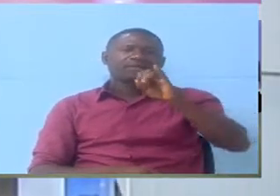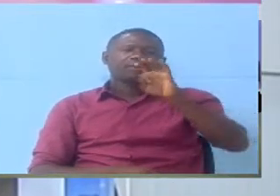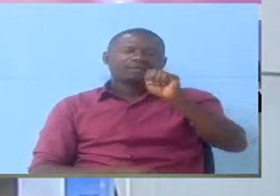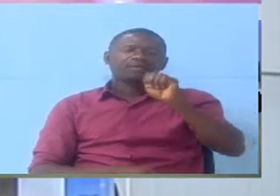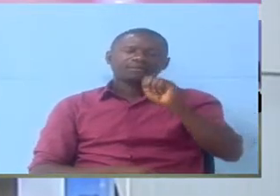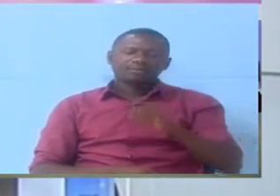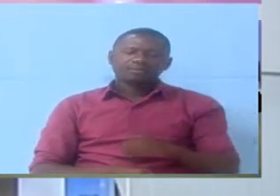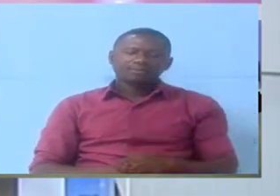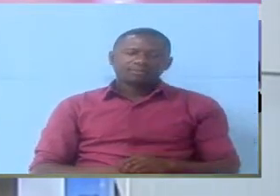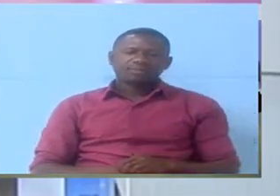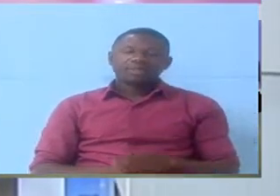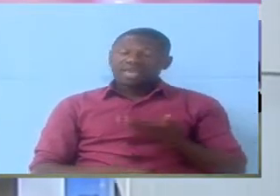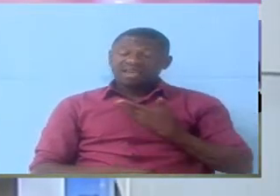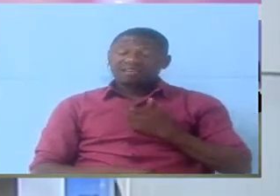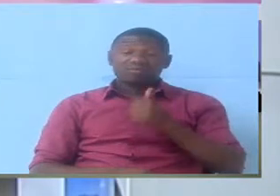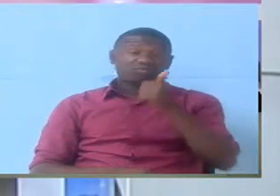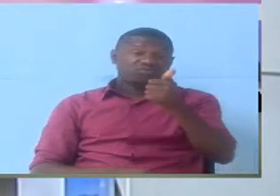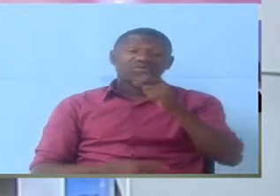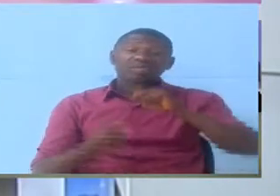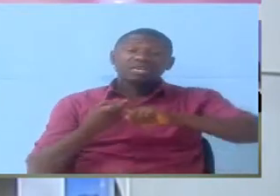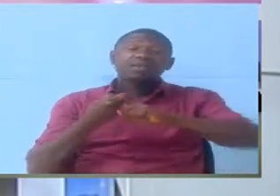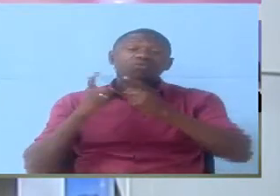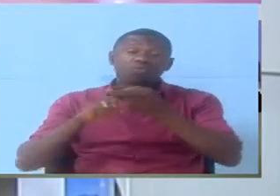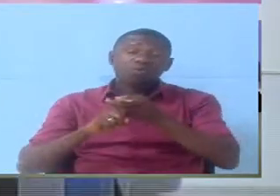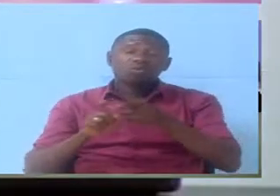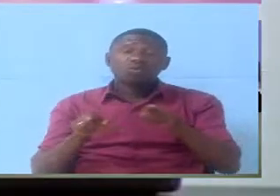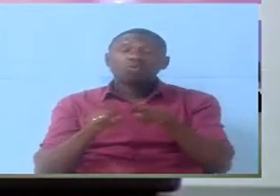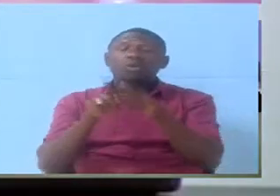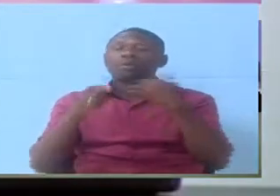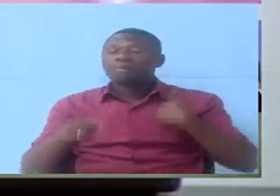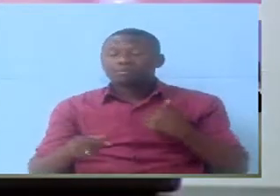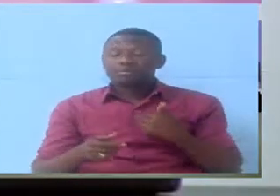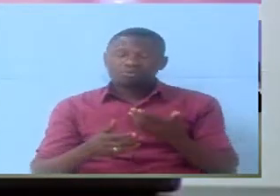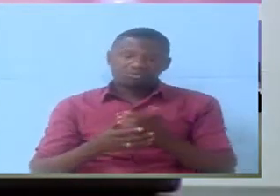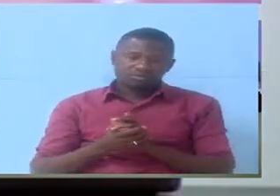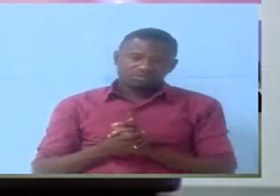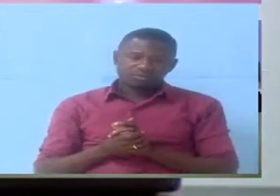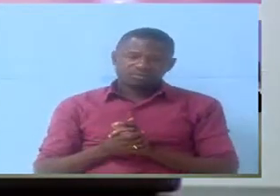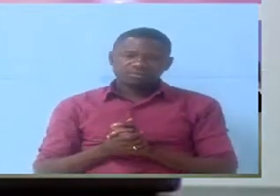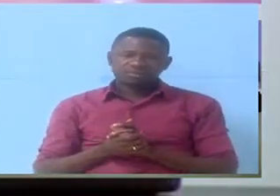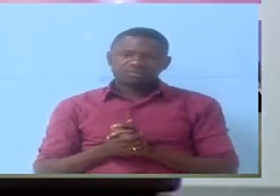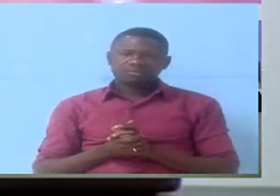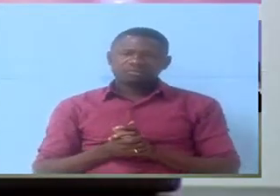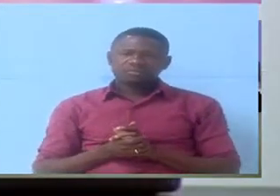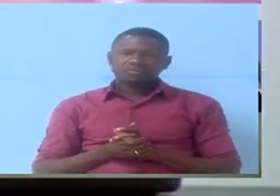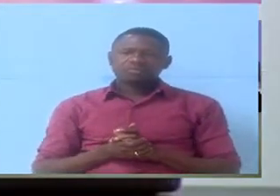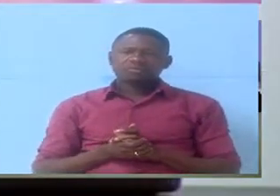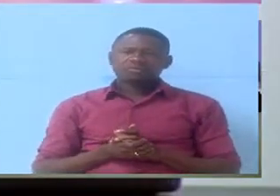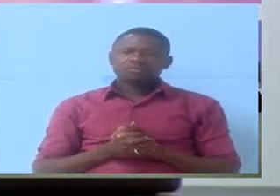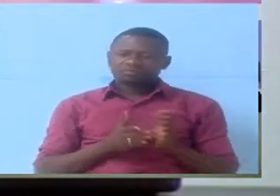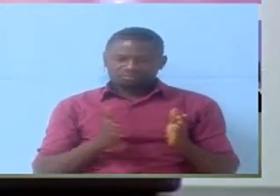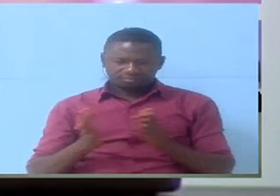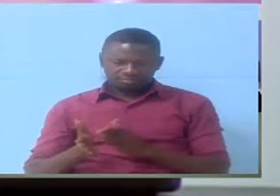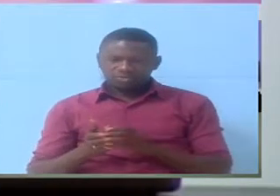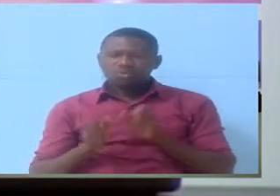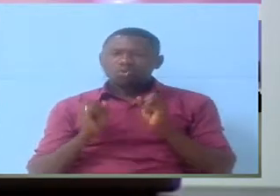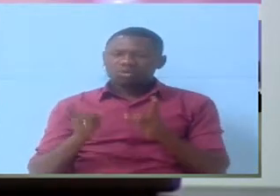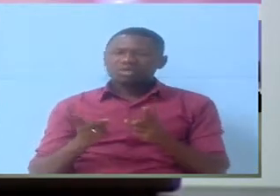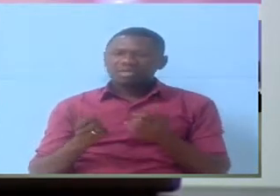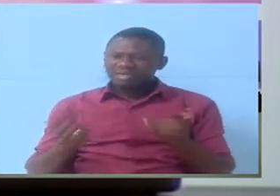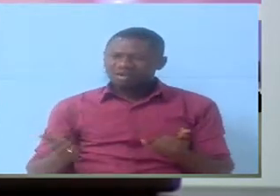soto. Then he left. Utumola ngatefana mbota je. Why do you think he was cautioning you? Ya mira mune azabu ako ya